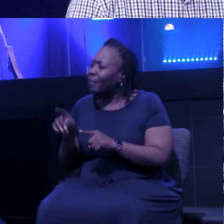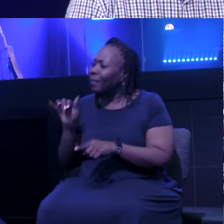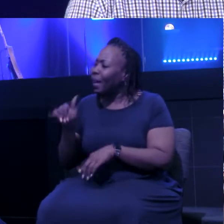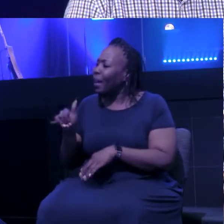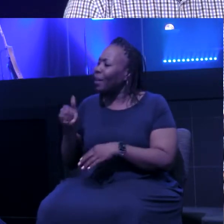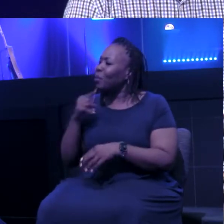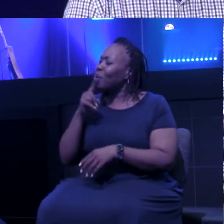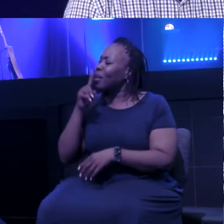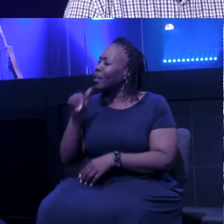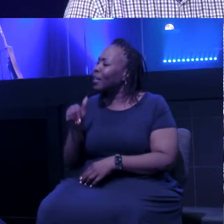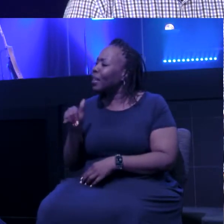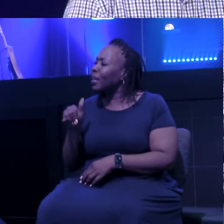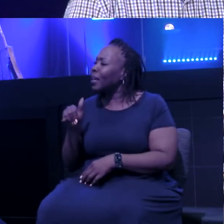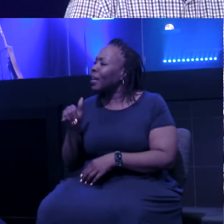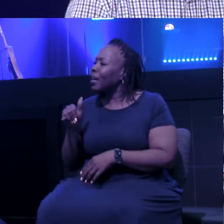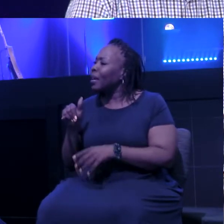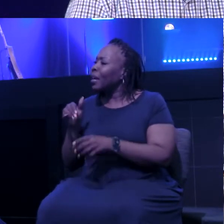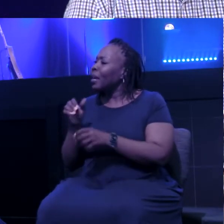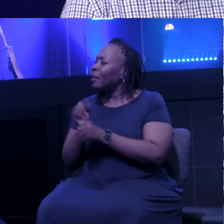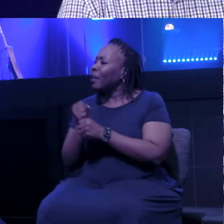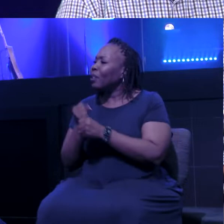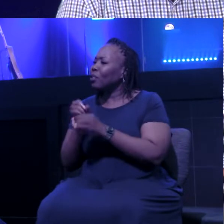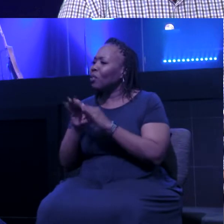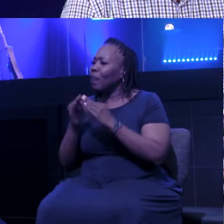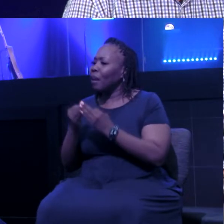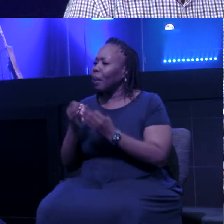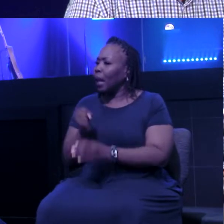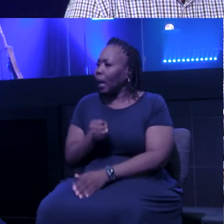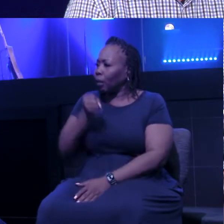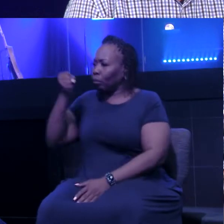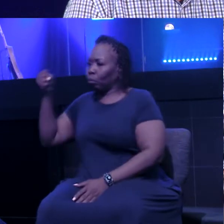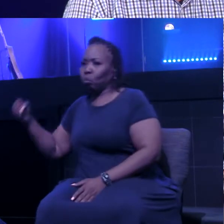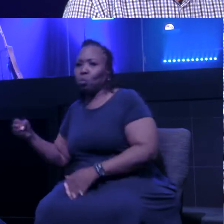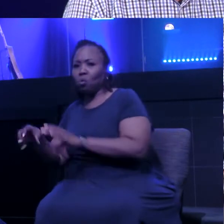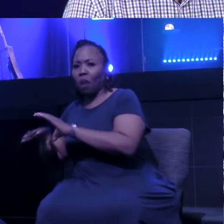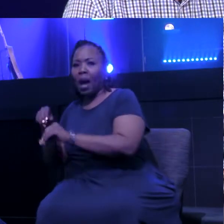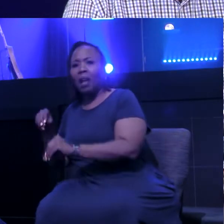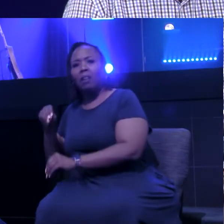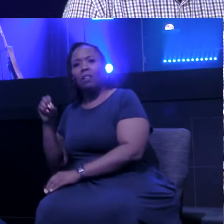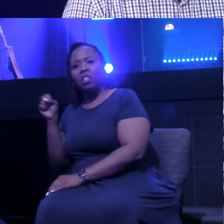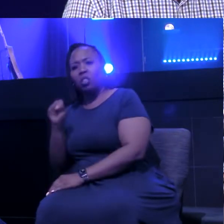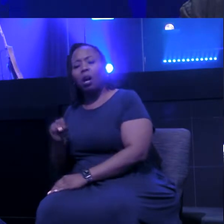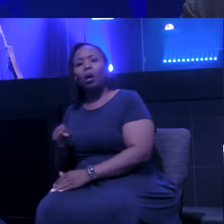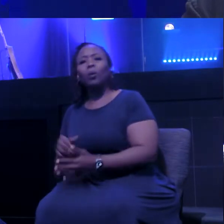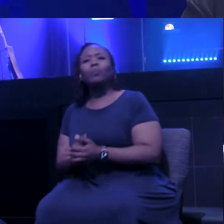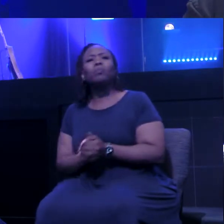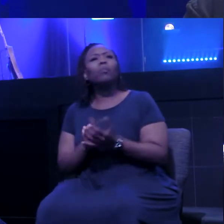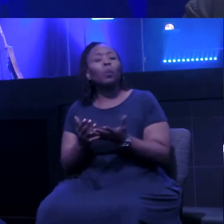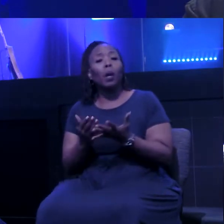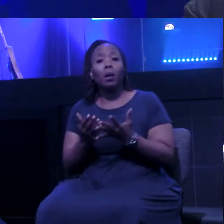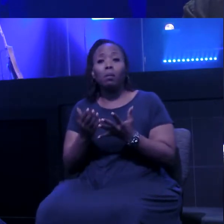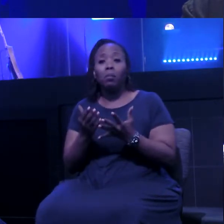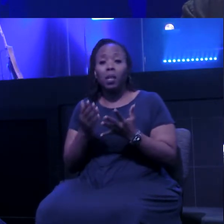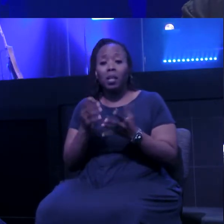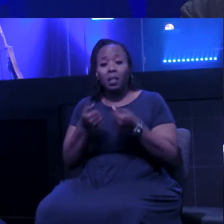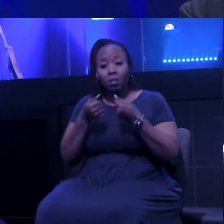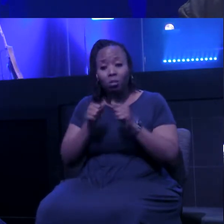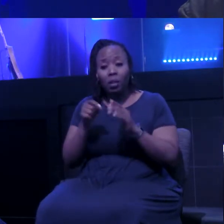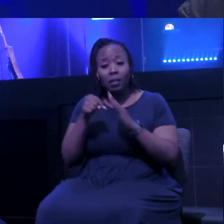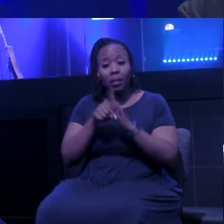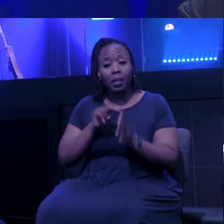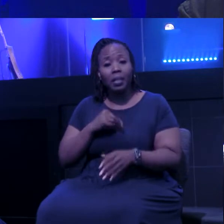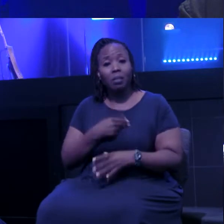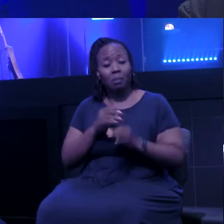that made you guys make even a bigger move out of the Chicago area? So when there was an attempt on my family, we moved